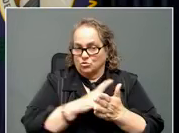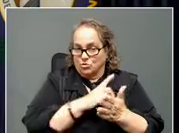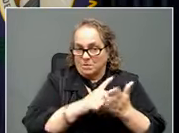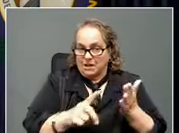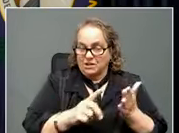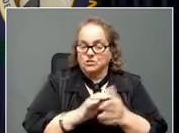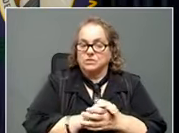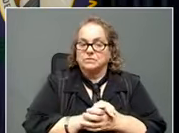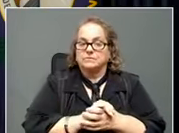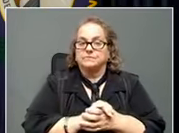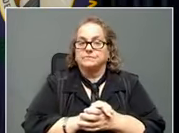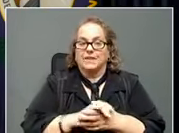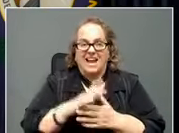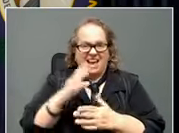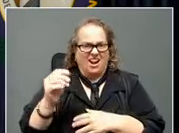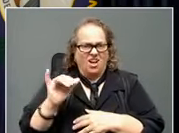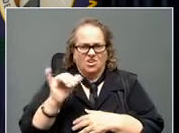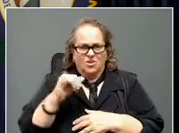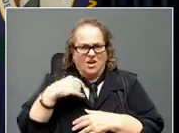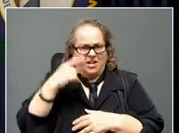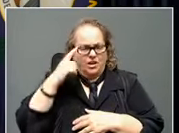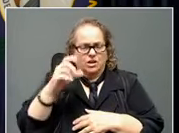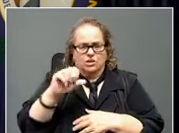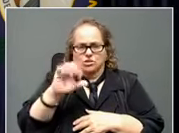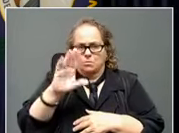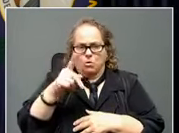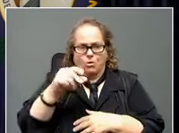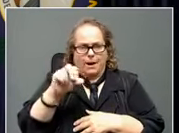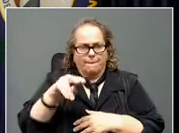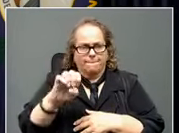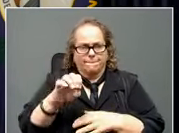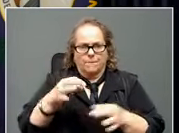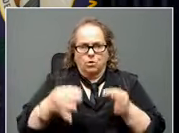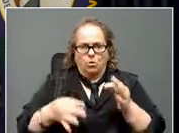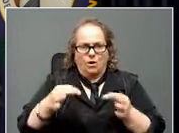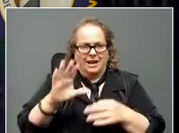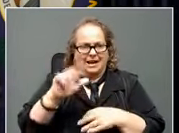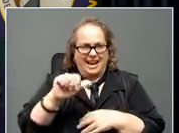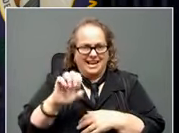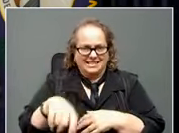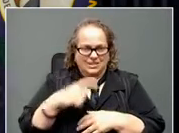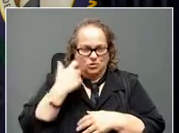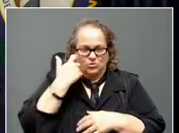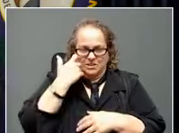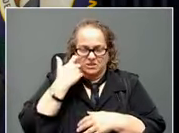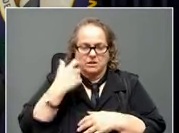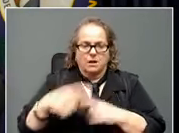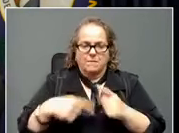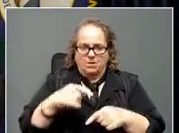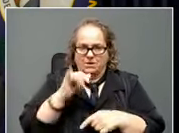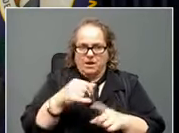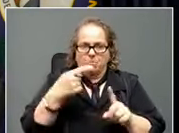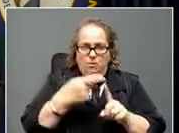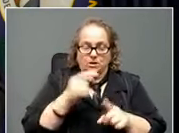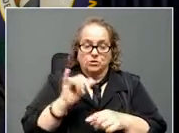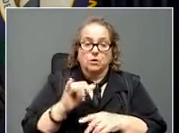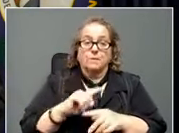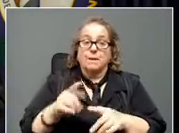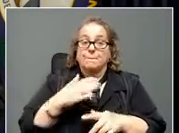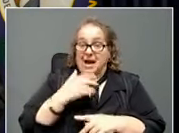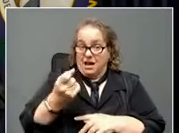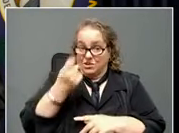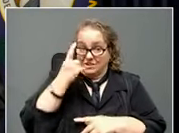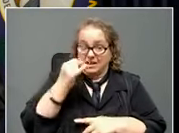I believe there's a Supreme Court case that's been fairly recent and strong on that point too. So my understanding is